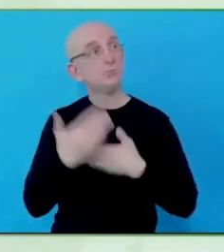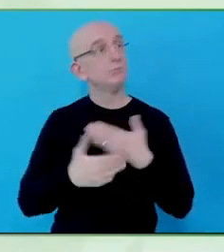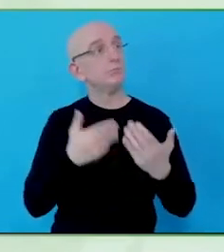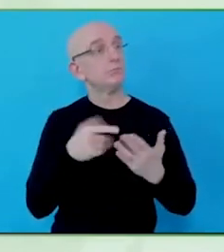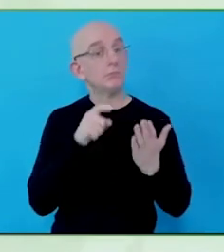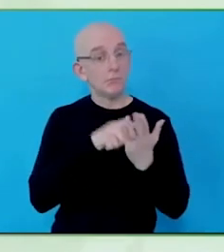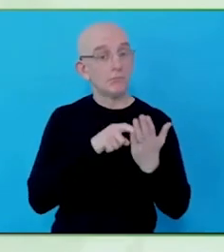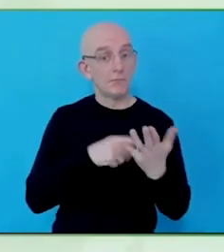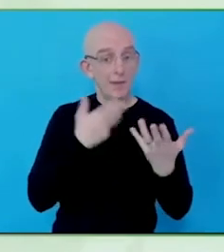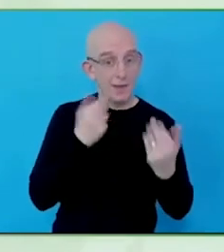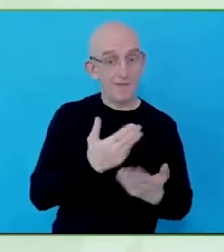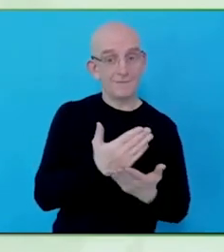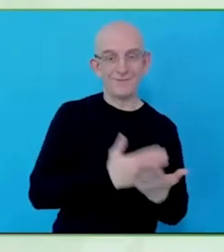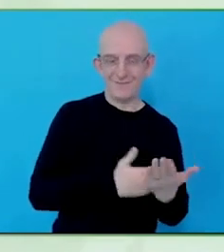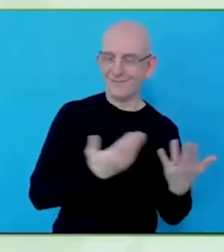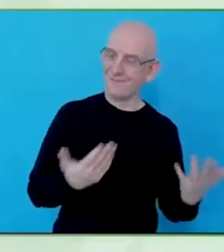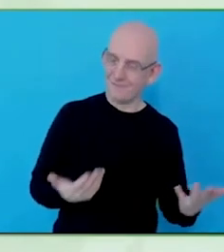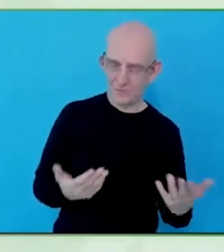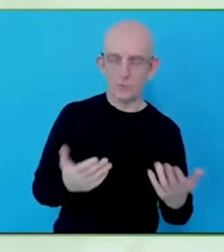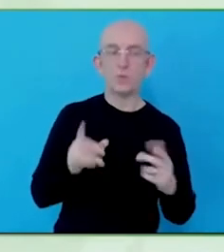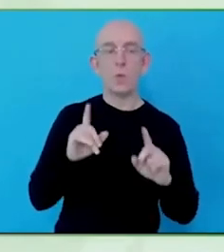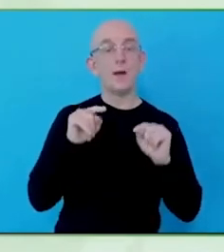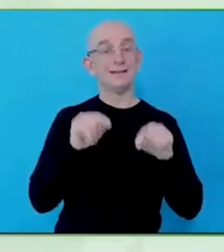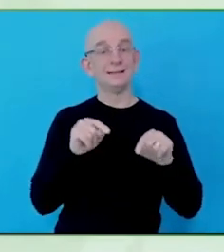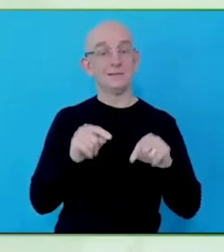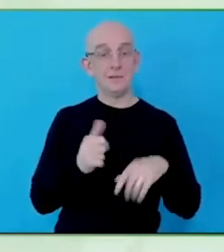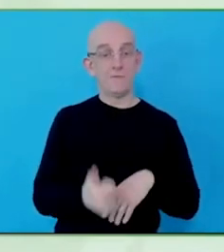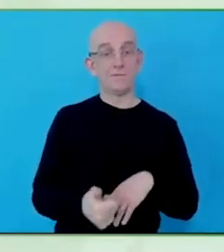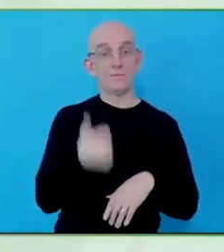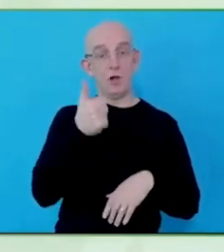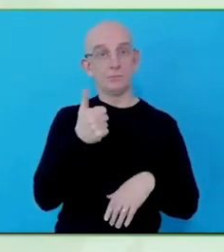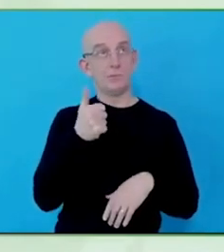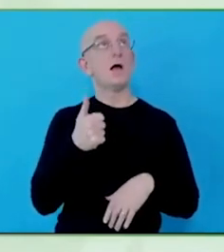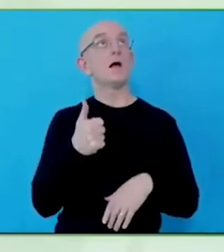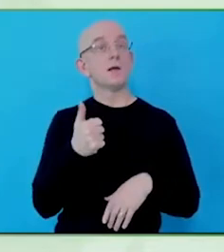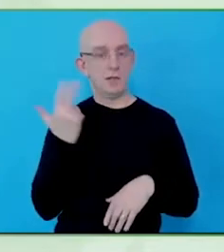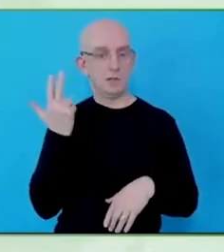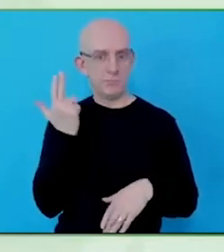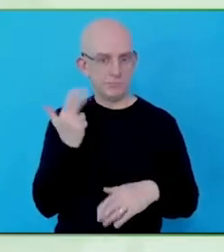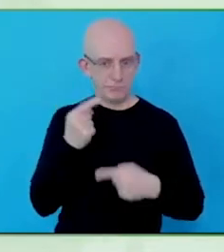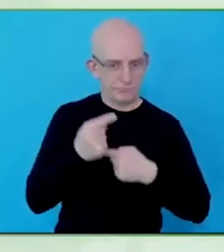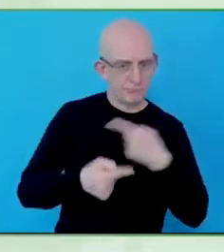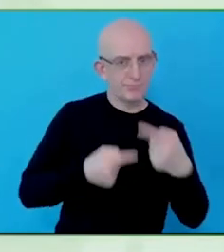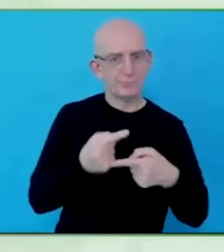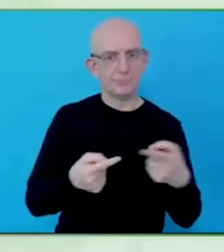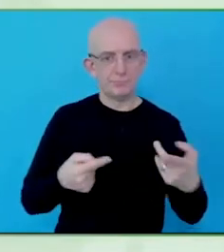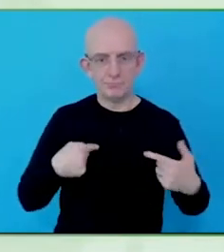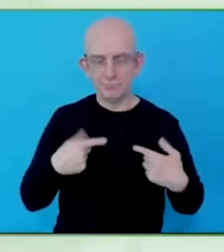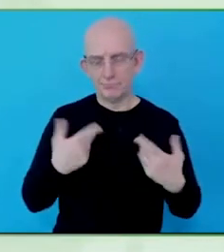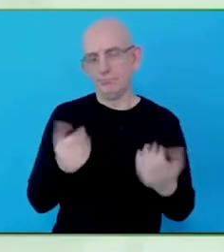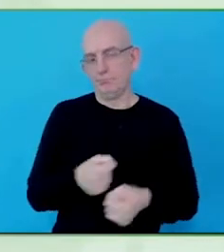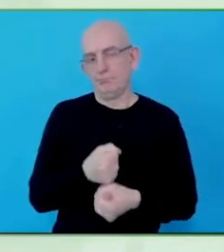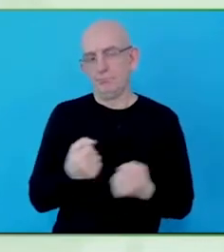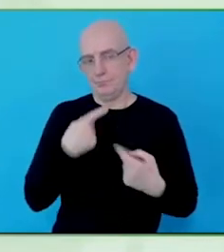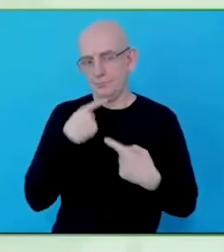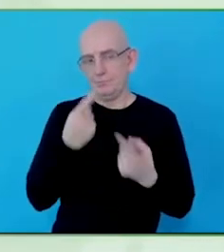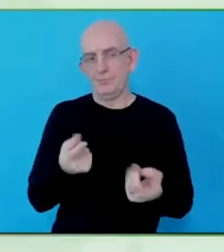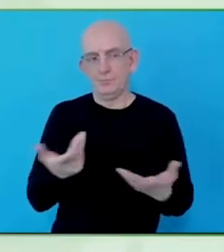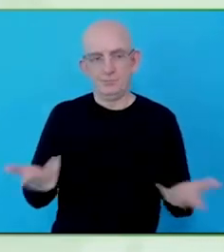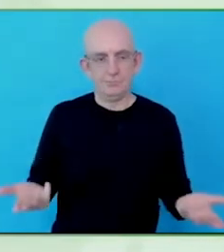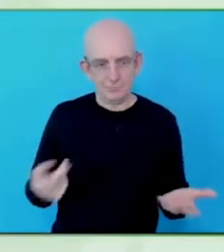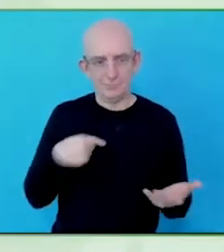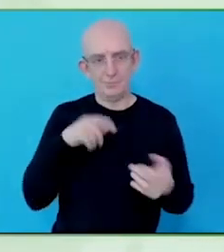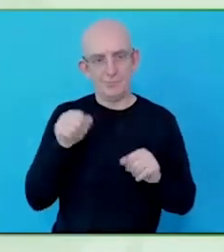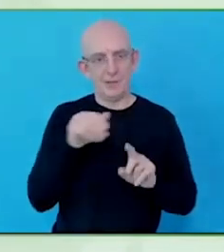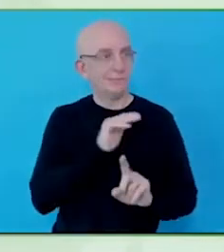cannot tell you. I would have to ask my colleagues who were there the first day. But fact is that this is really, that is an area that has gained a